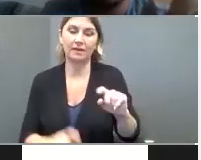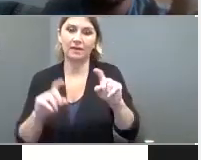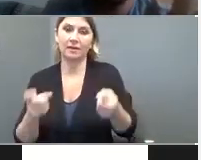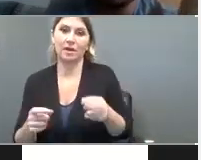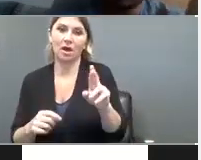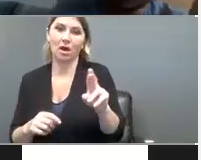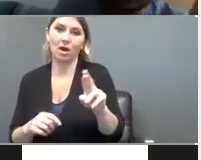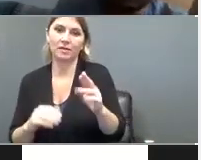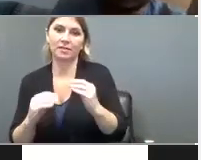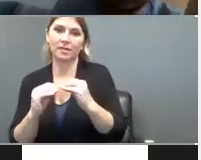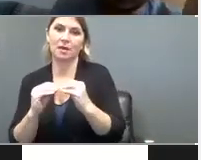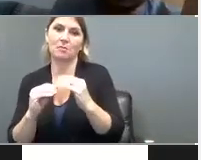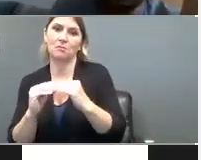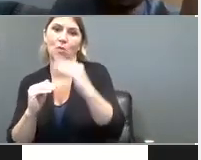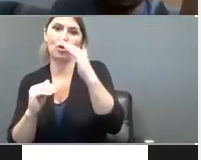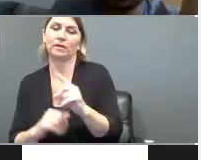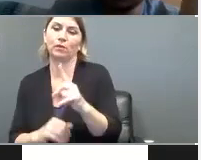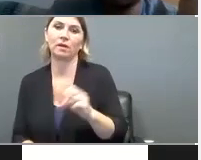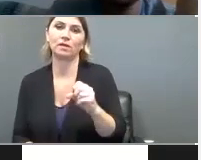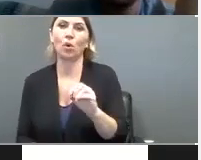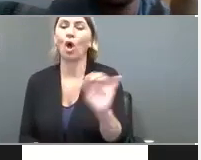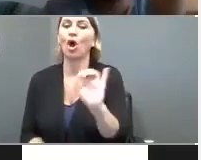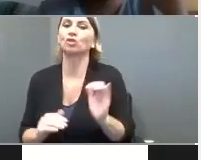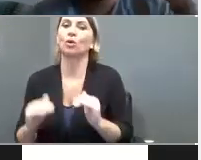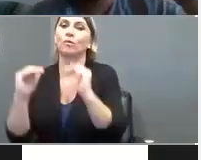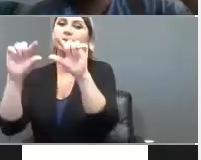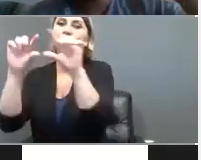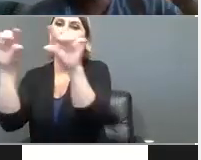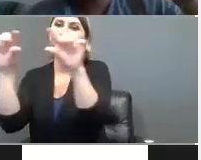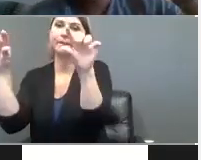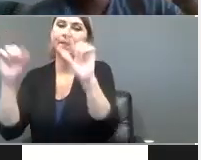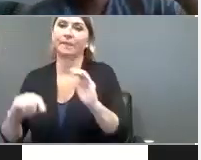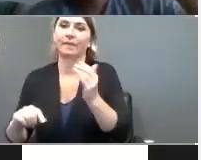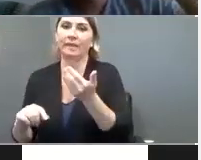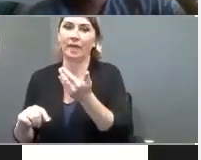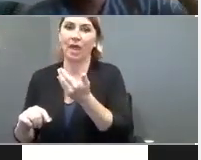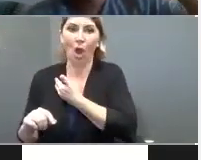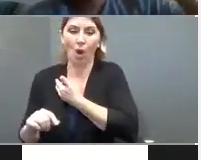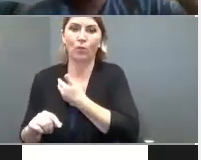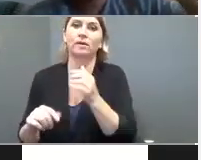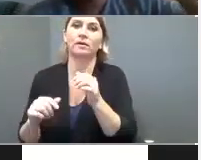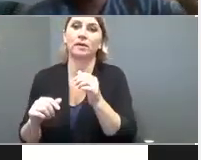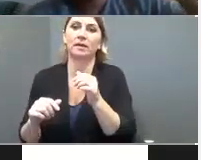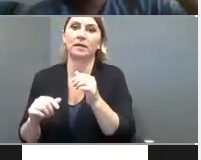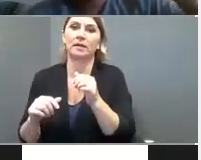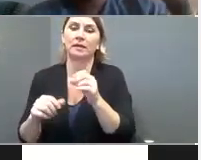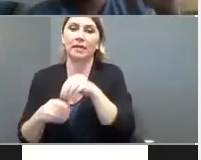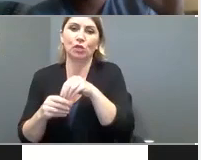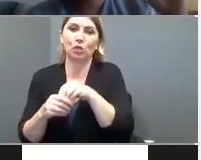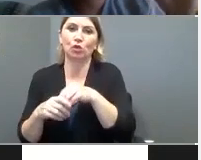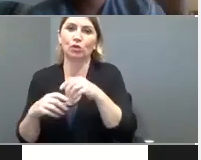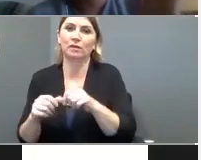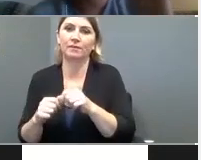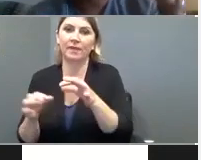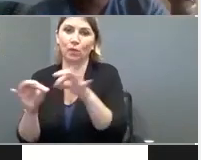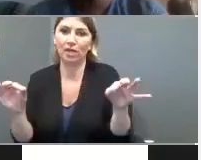n. We can also have cases where our internal statement or internal equation that we are summing